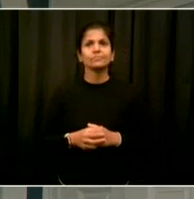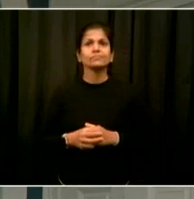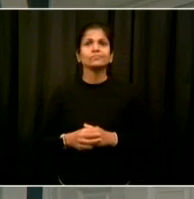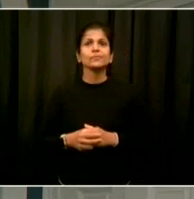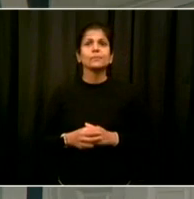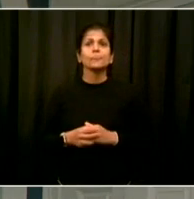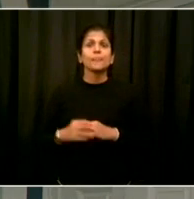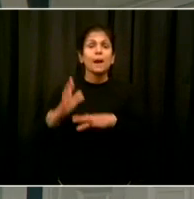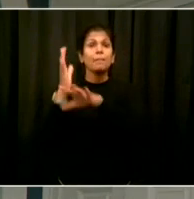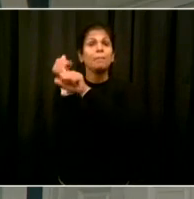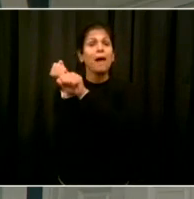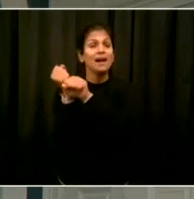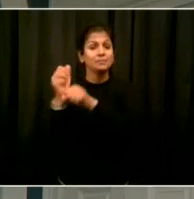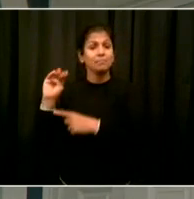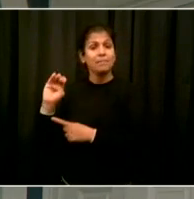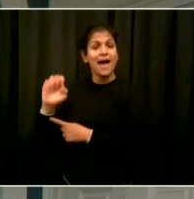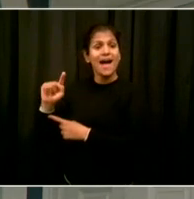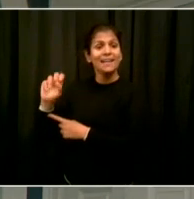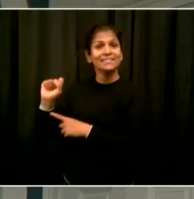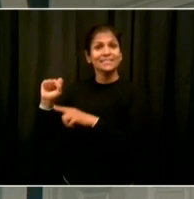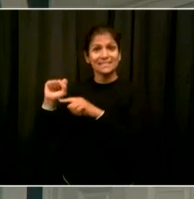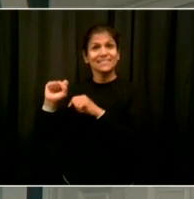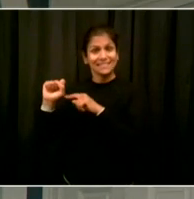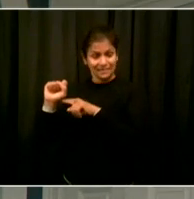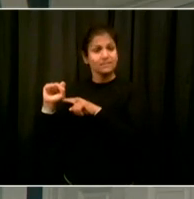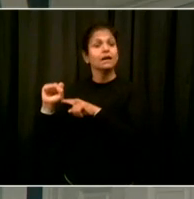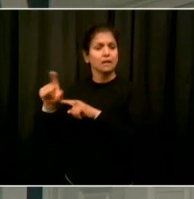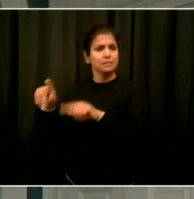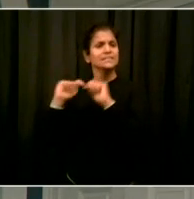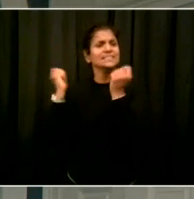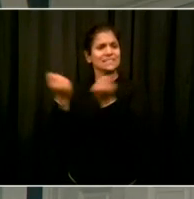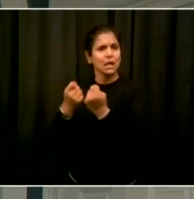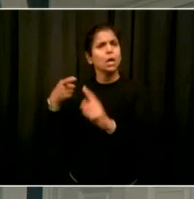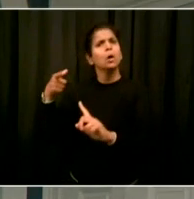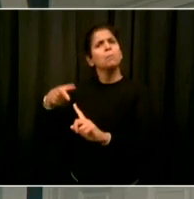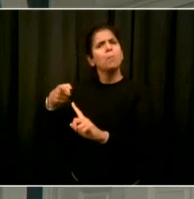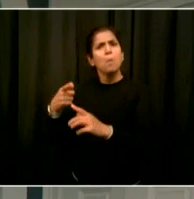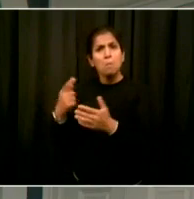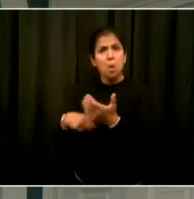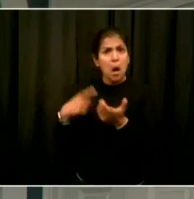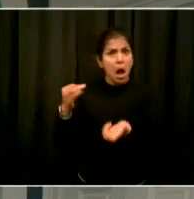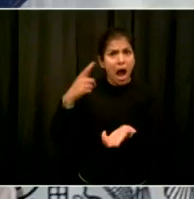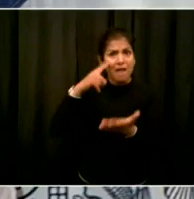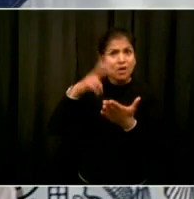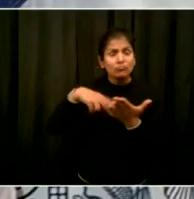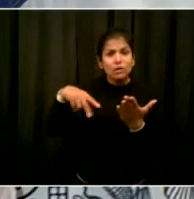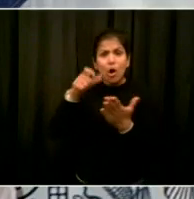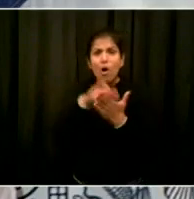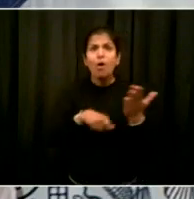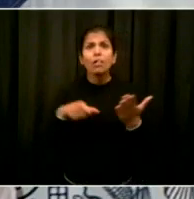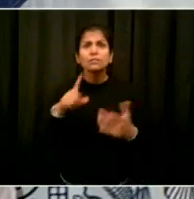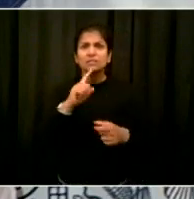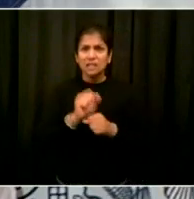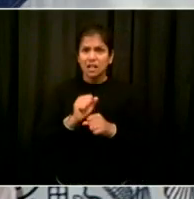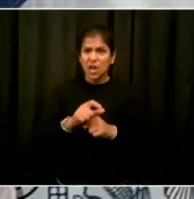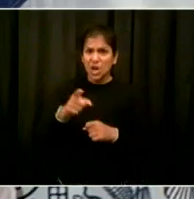you oppose it. What is your position on this? What are you trying to do? Yeah,